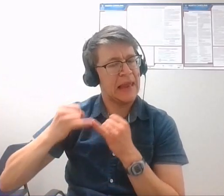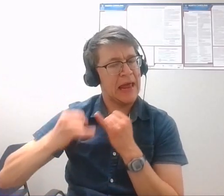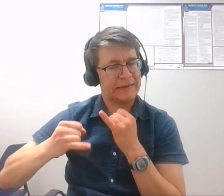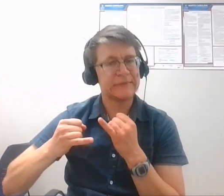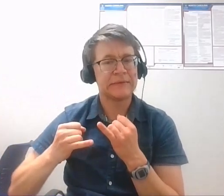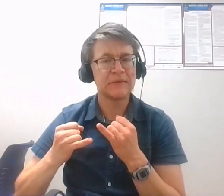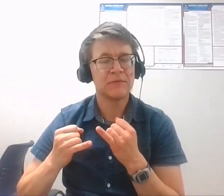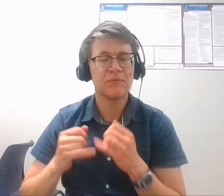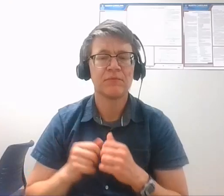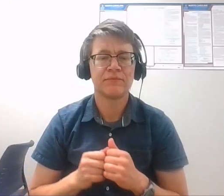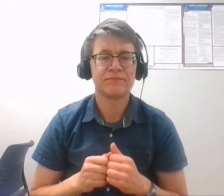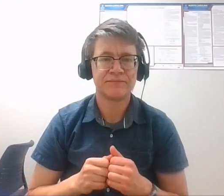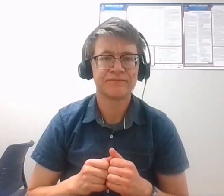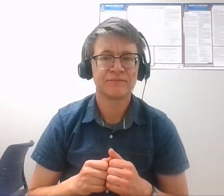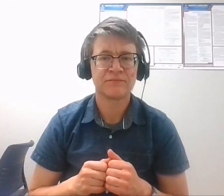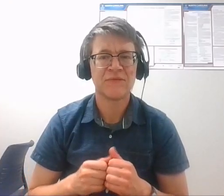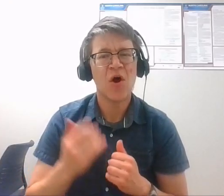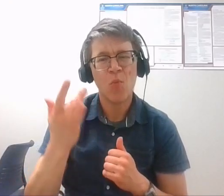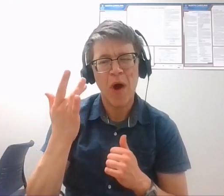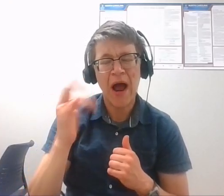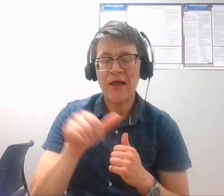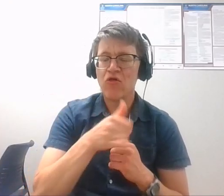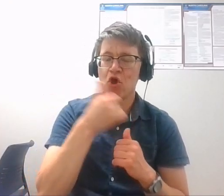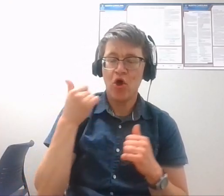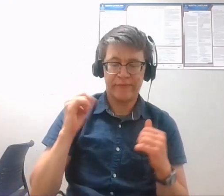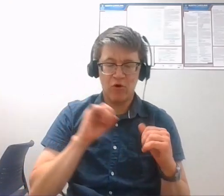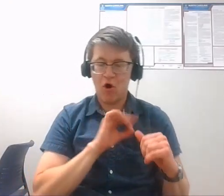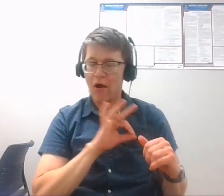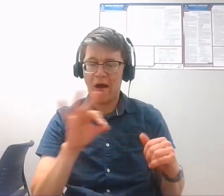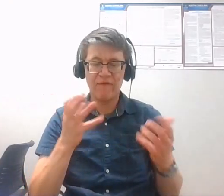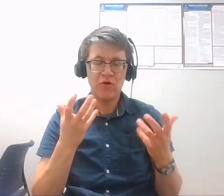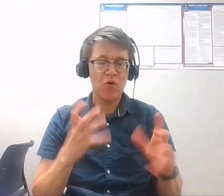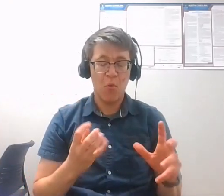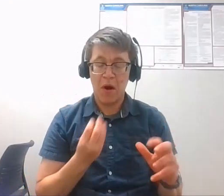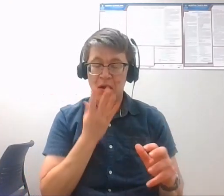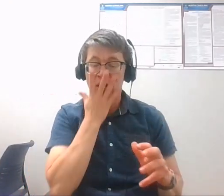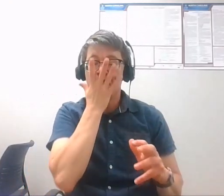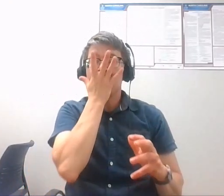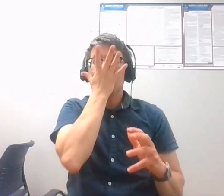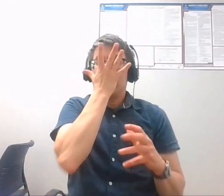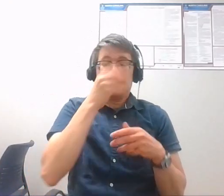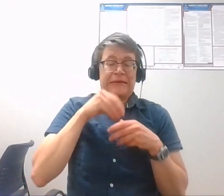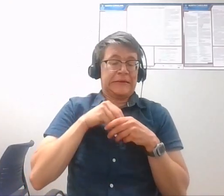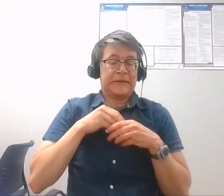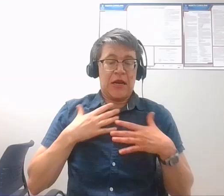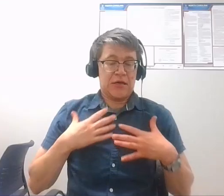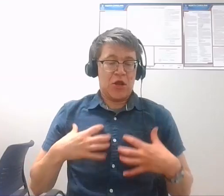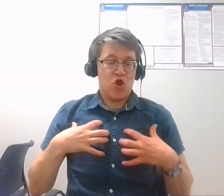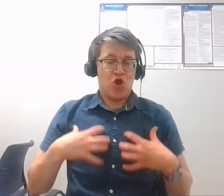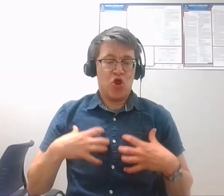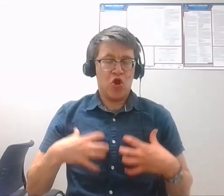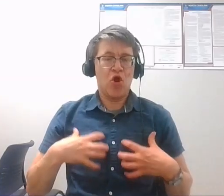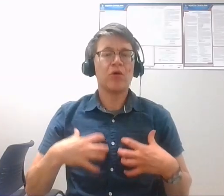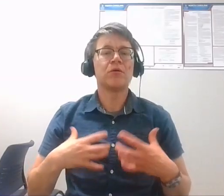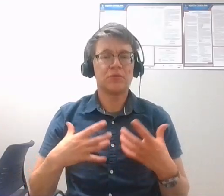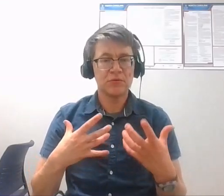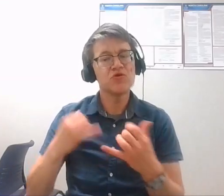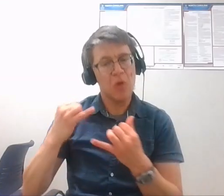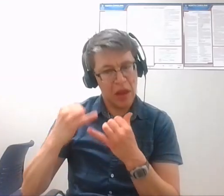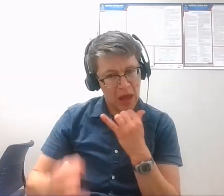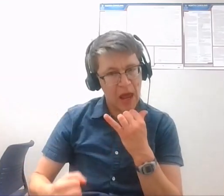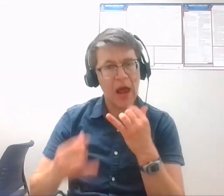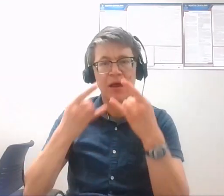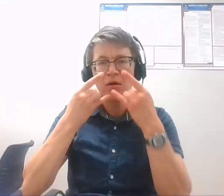respiratory tract while removing the other equipment. Touching the front of the mask or respirator should be minimized during